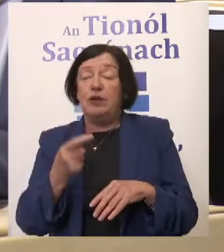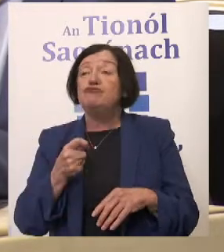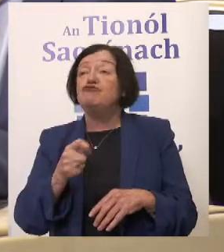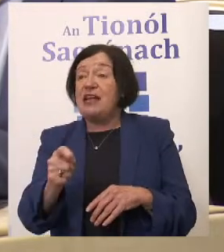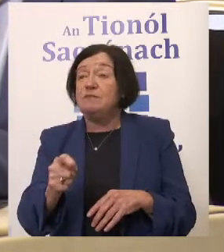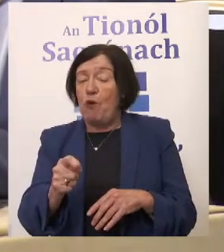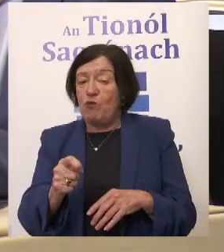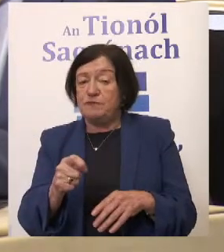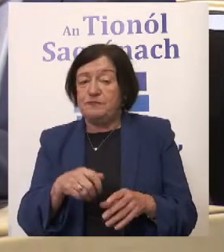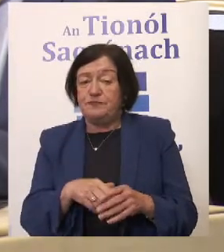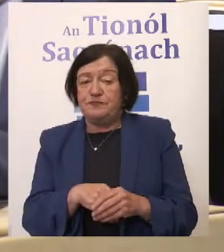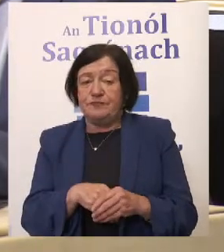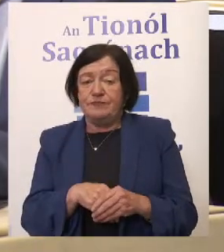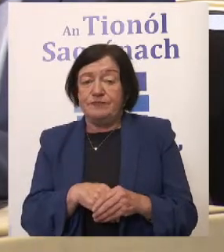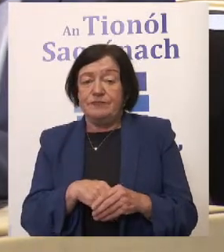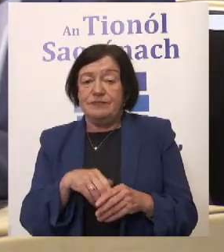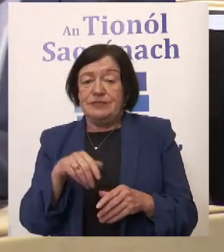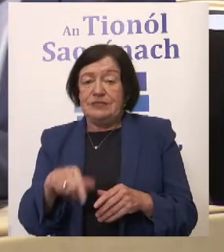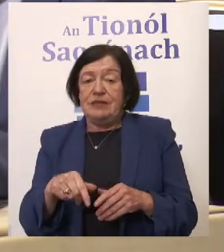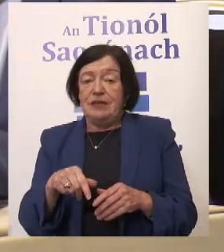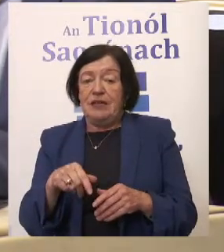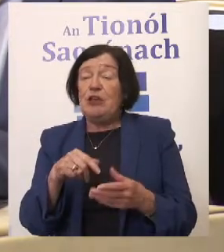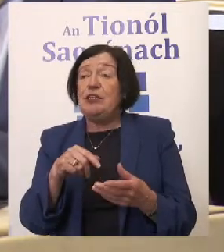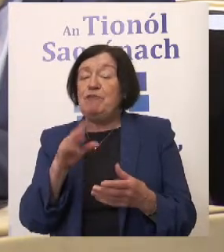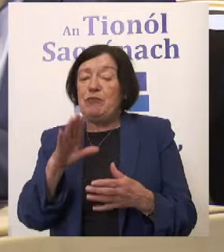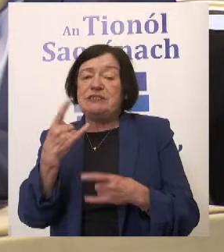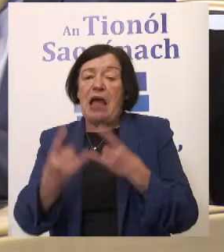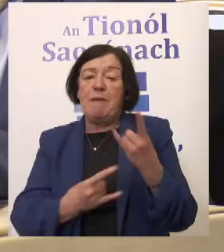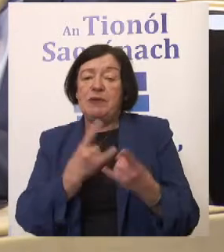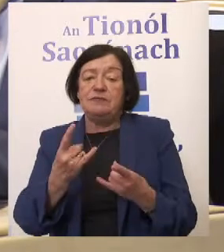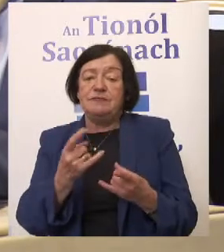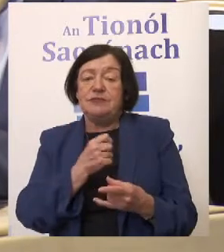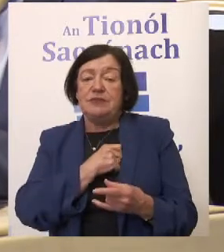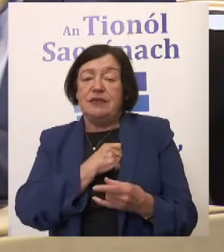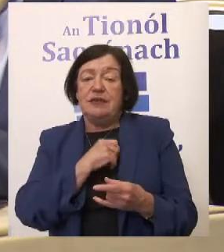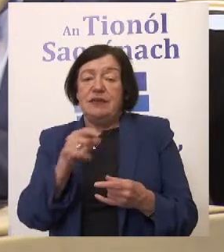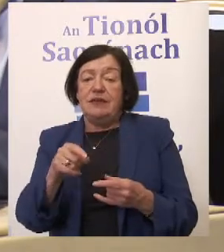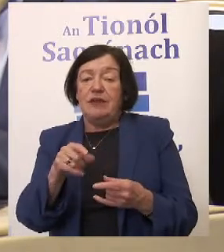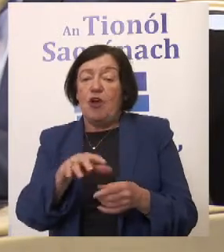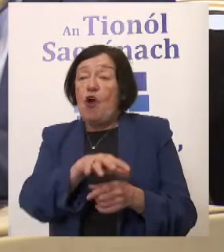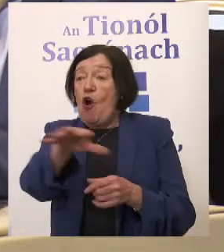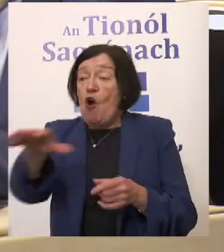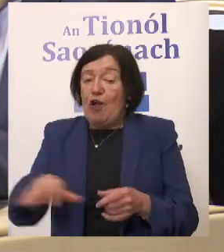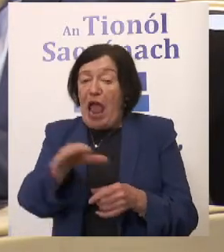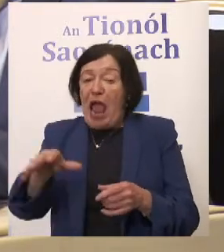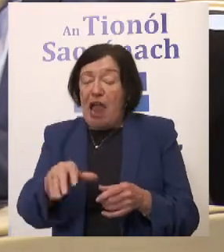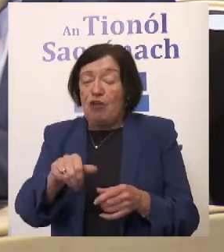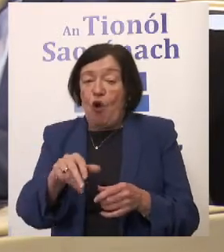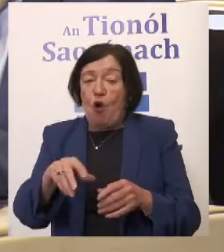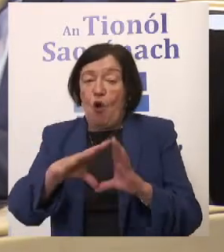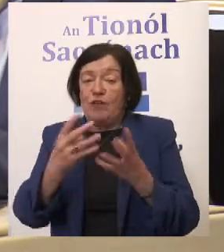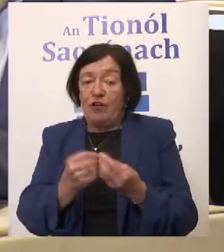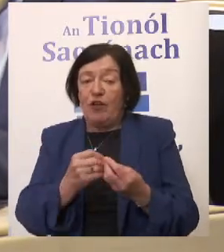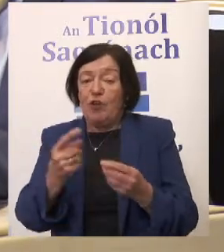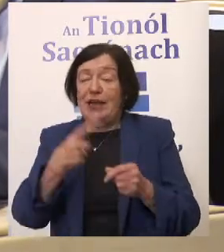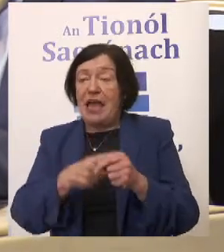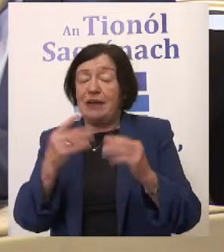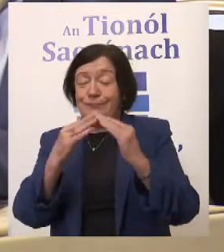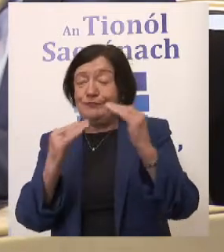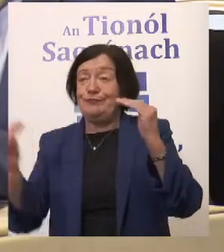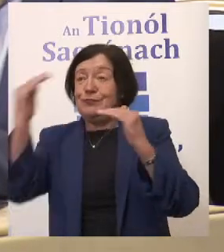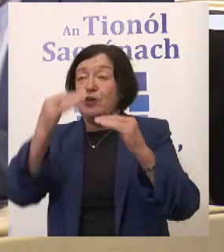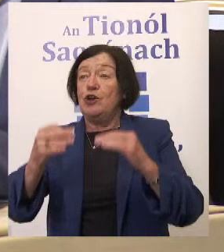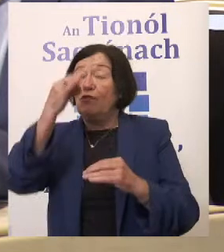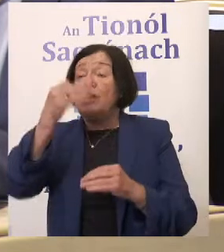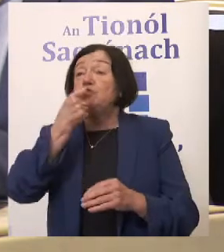transport, that's something that probably has to happen at the metropolitan area, or even kind of a level up again where you look at the